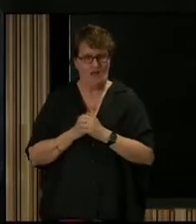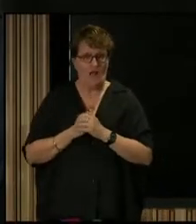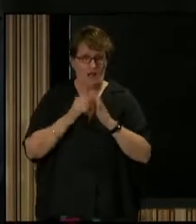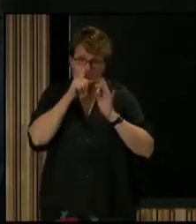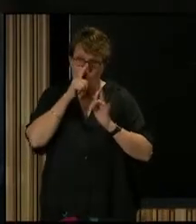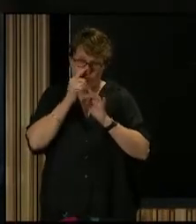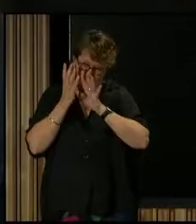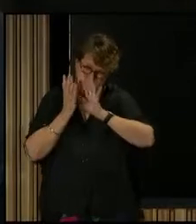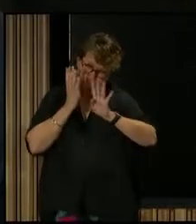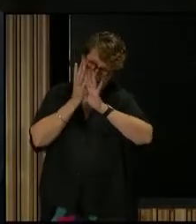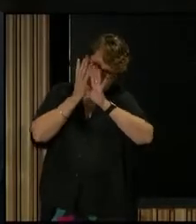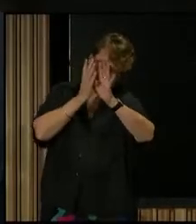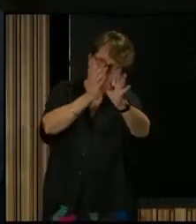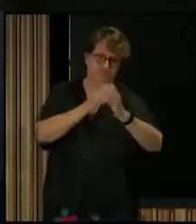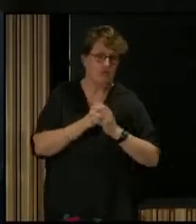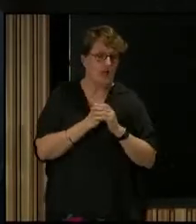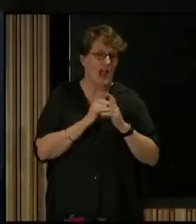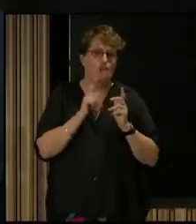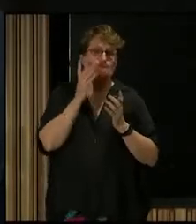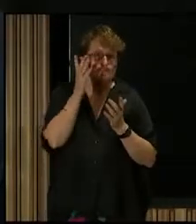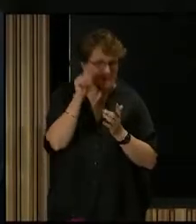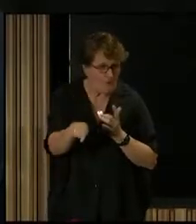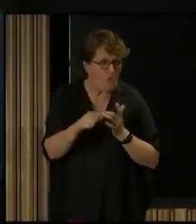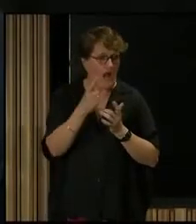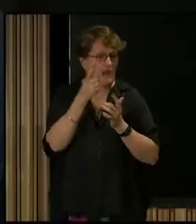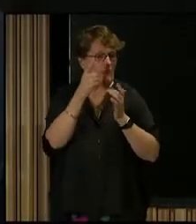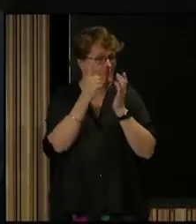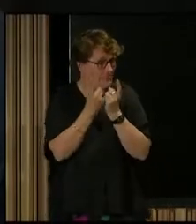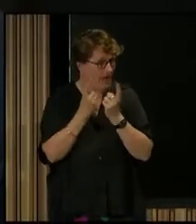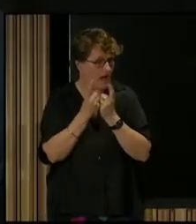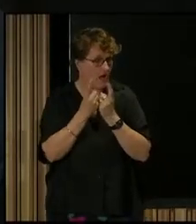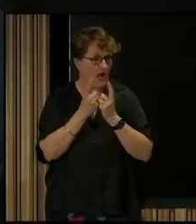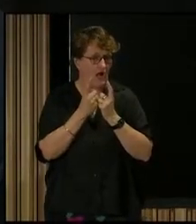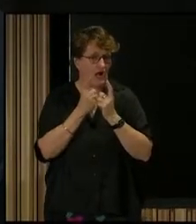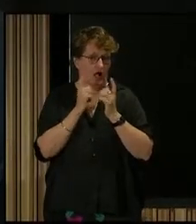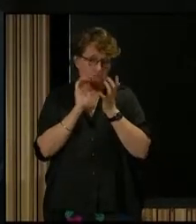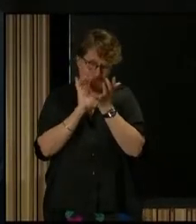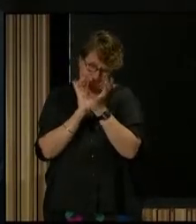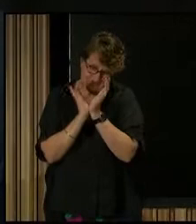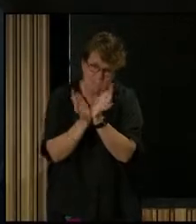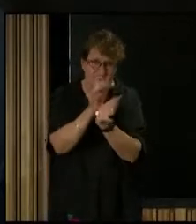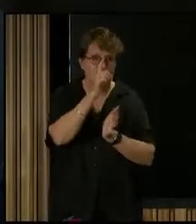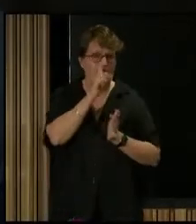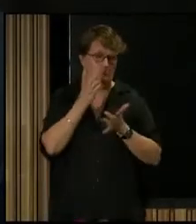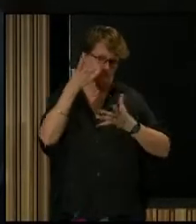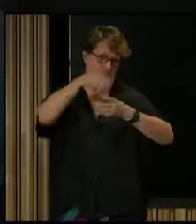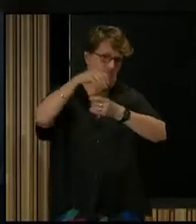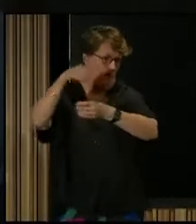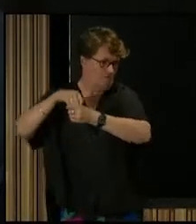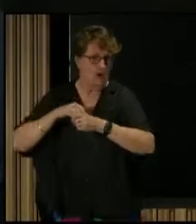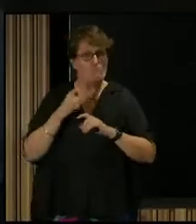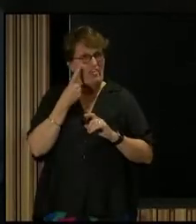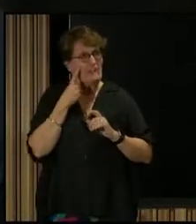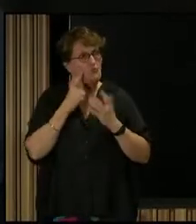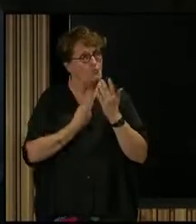that one moment convinced a lot of people around the world to get on board. Yeah. I like to believe we might have got there in the end anyway,